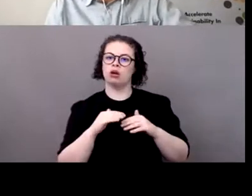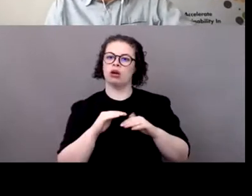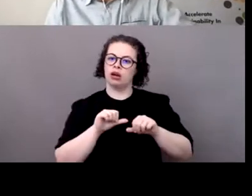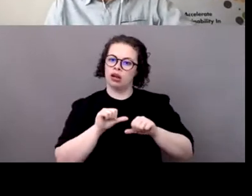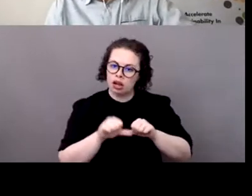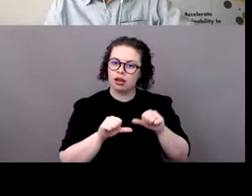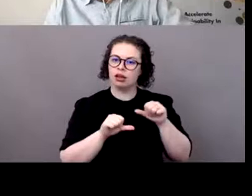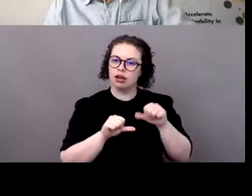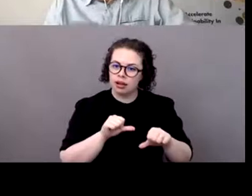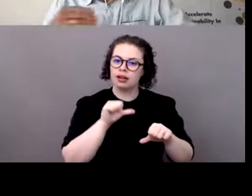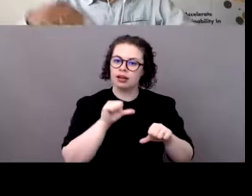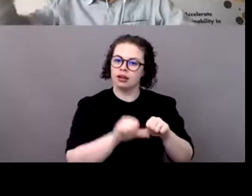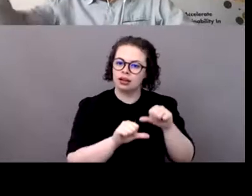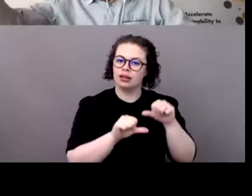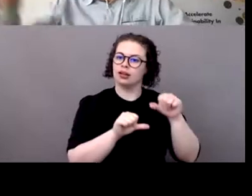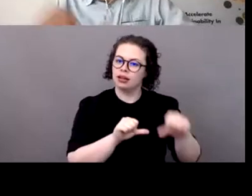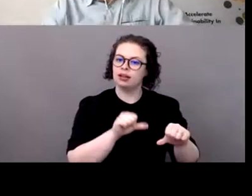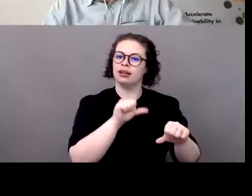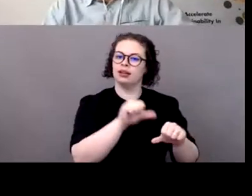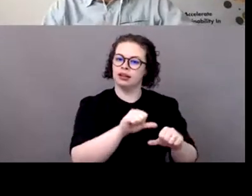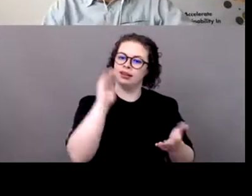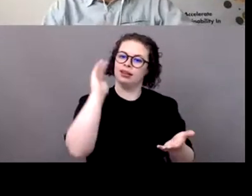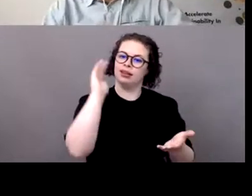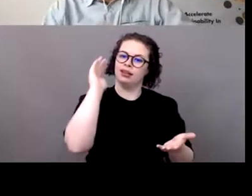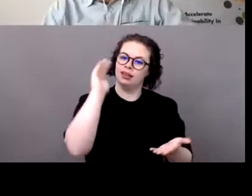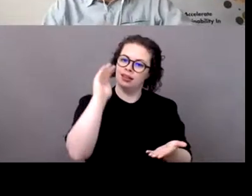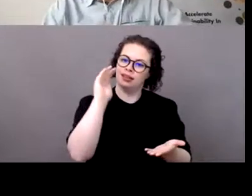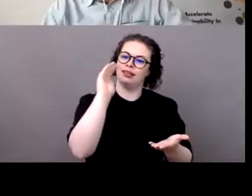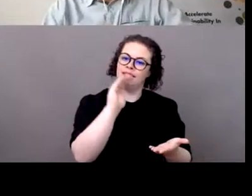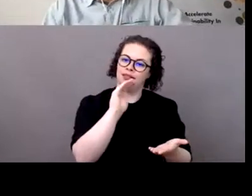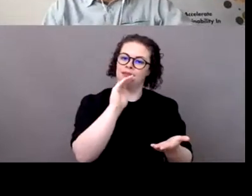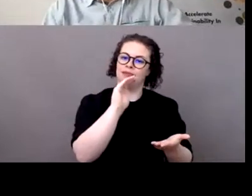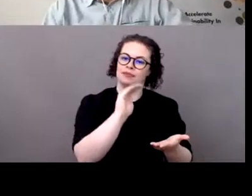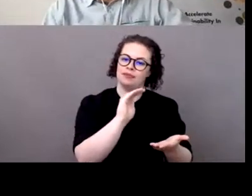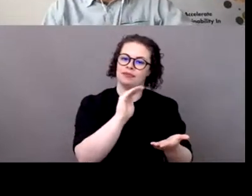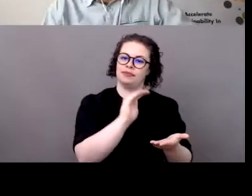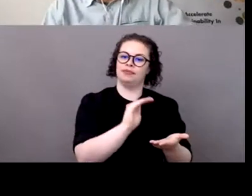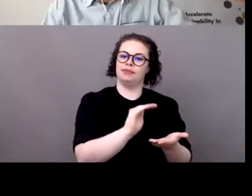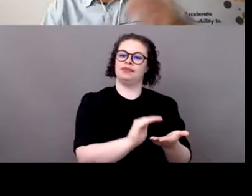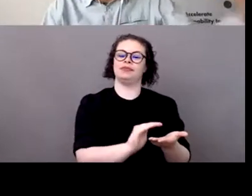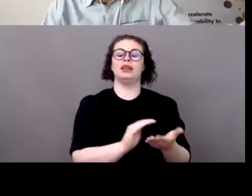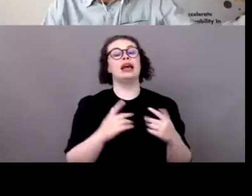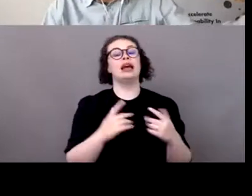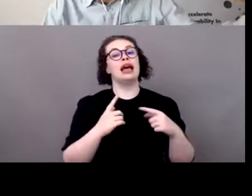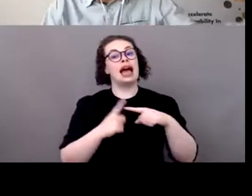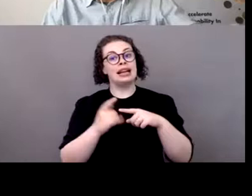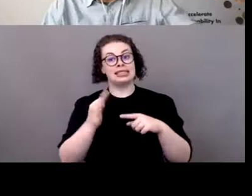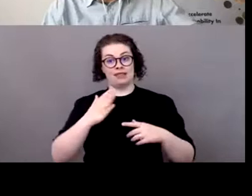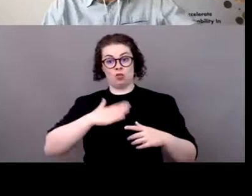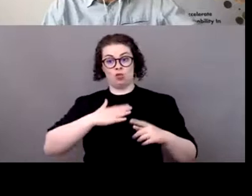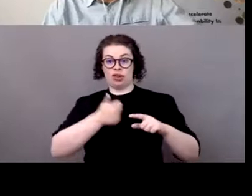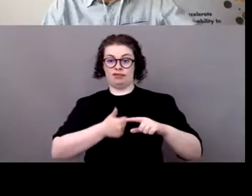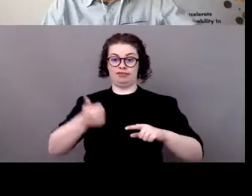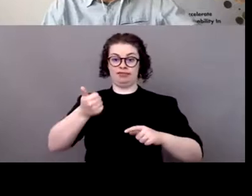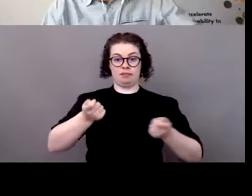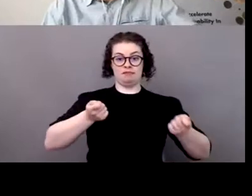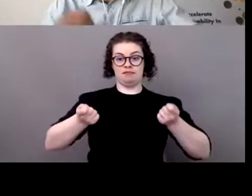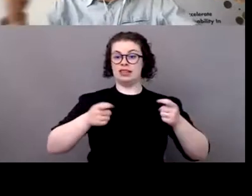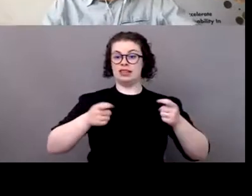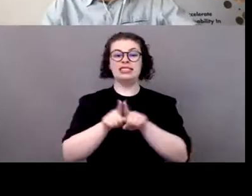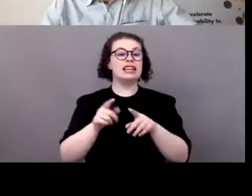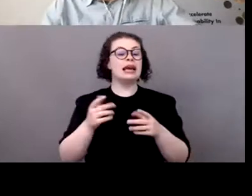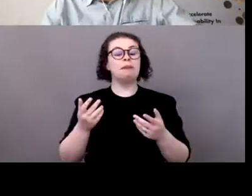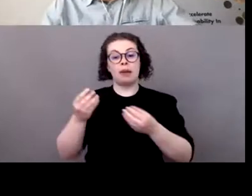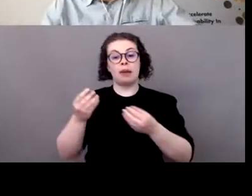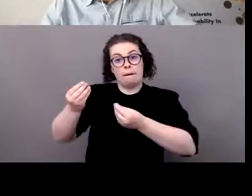progress. And I think including it in the management objective that you say, okay, this is just like we need to manage our finances as an event, we